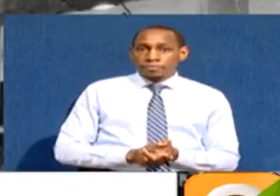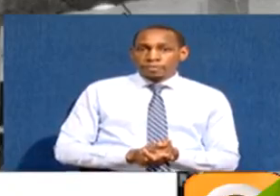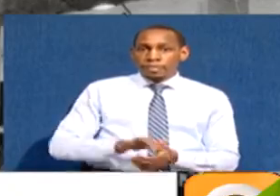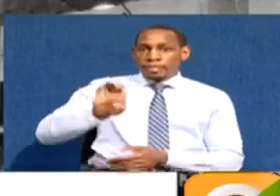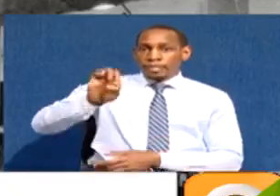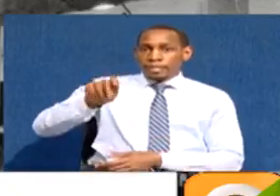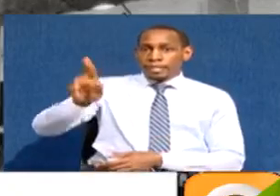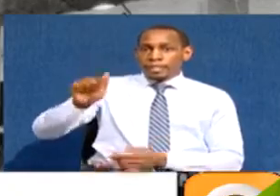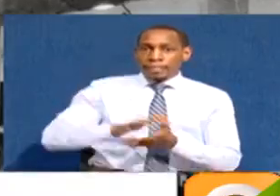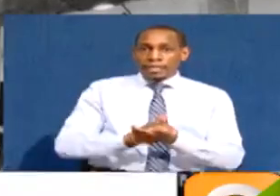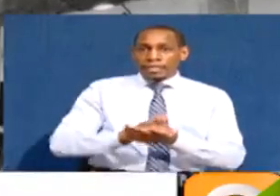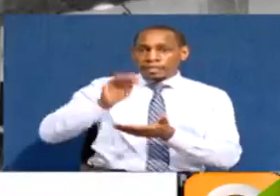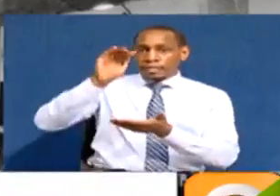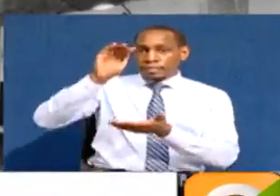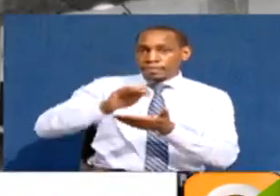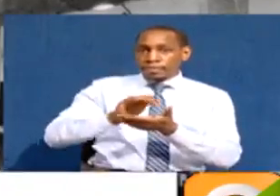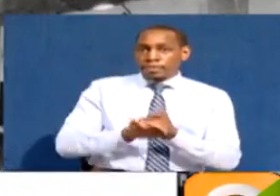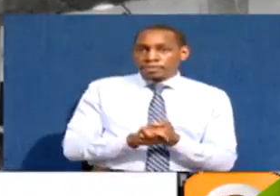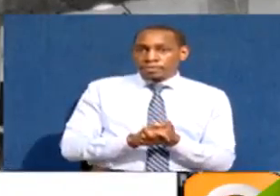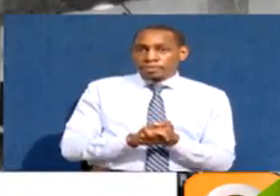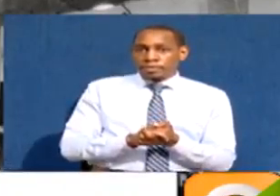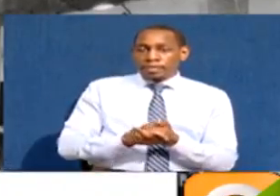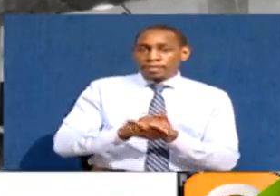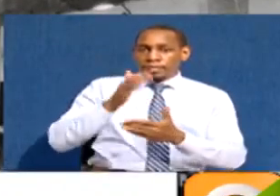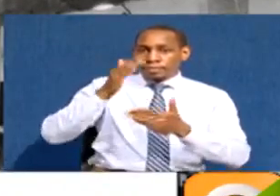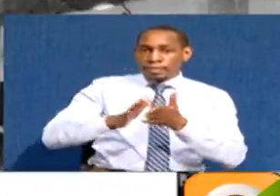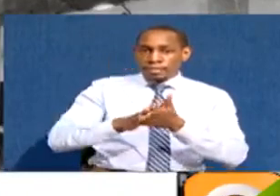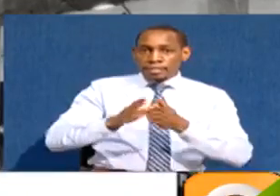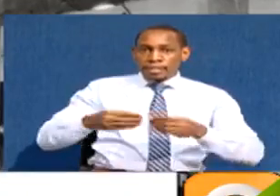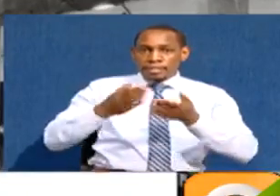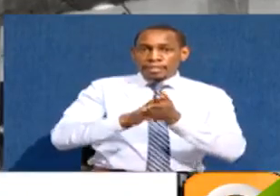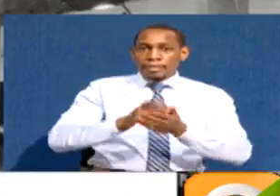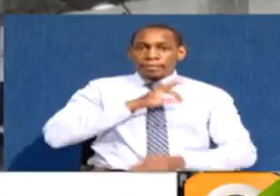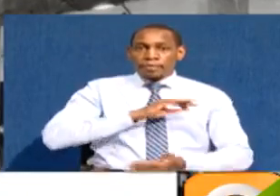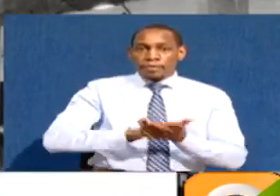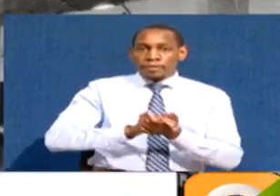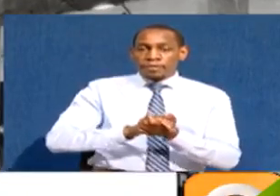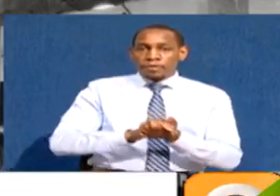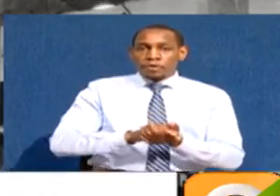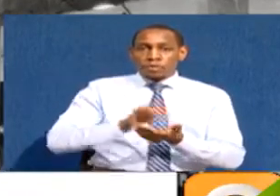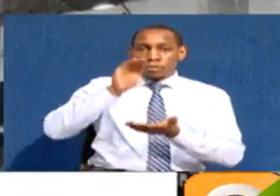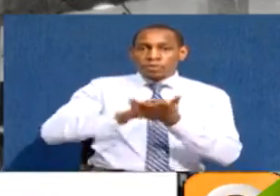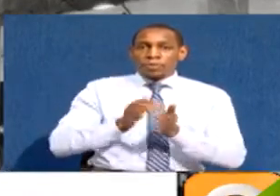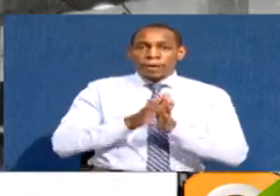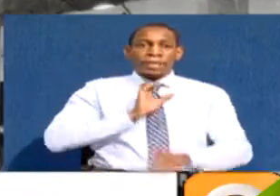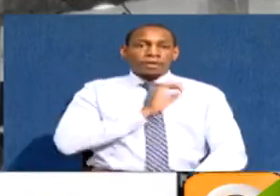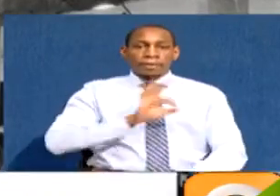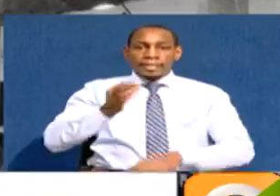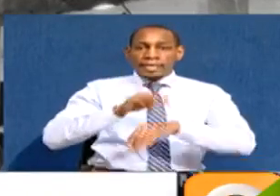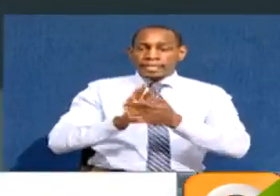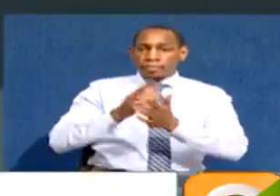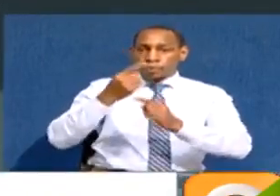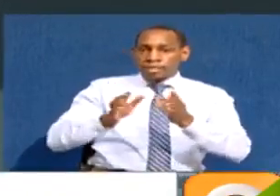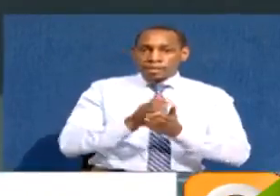The EPRA has, however, cut supplier margins to diffuse public outrage. This is the third time this